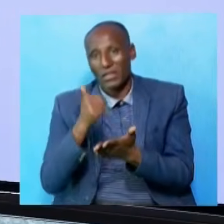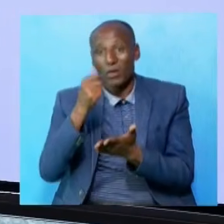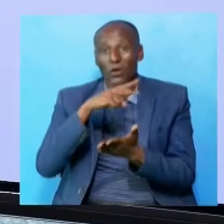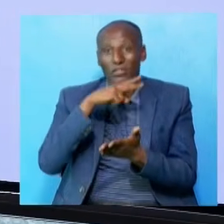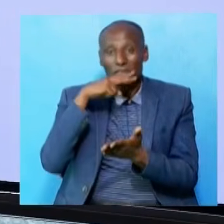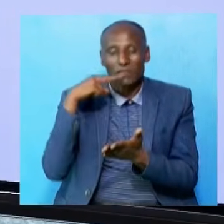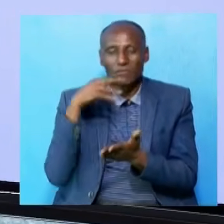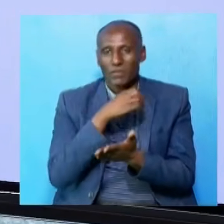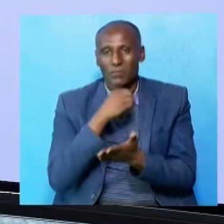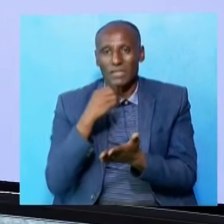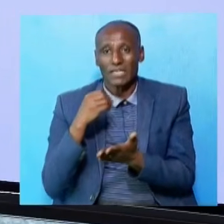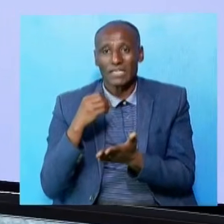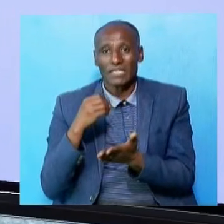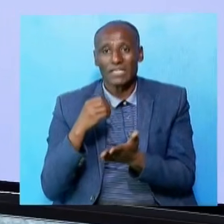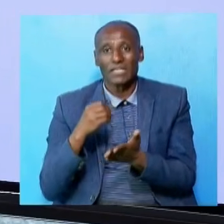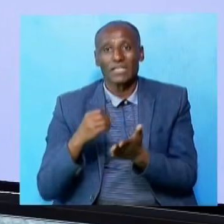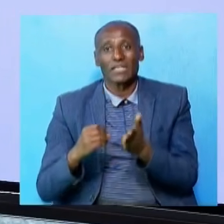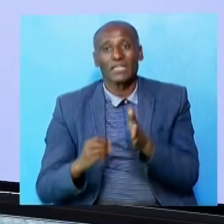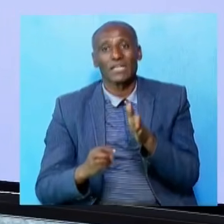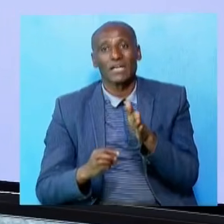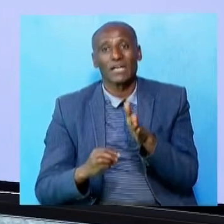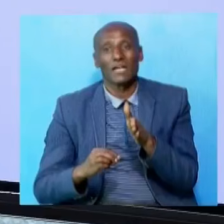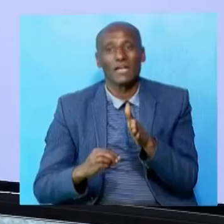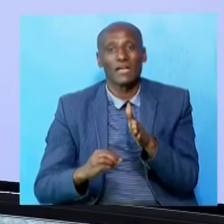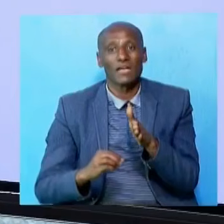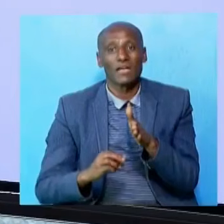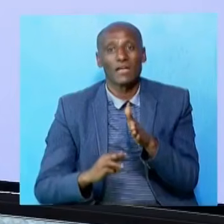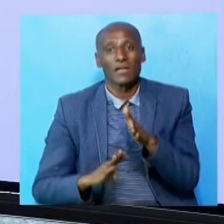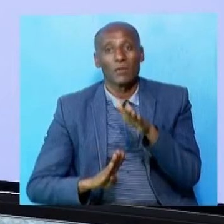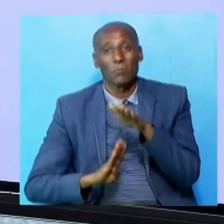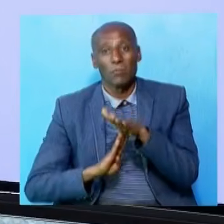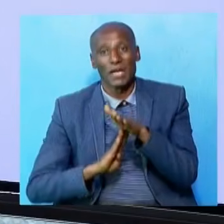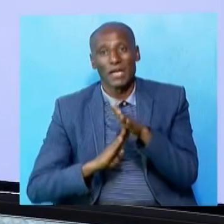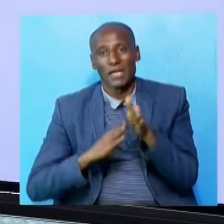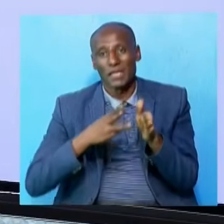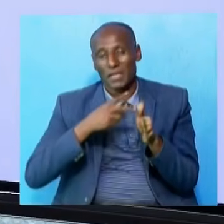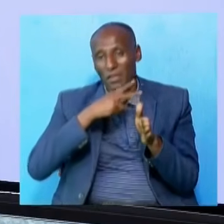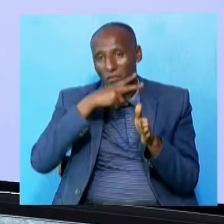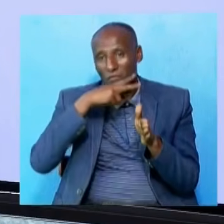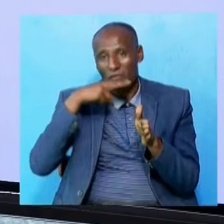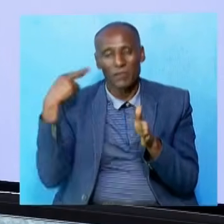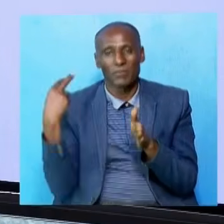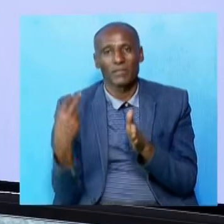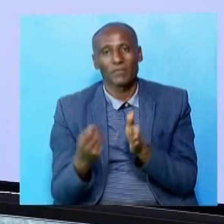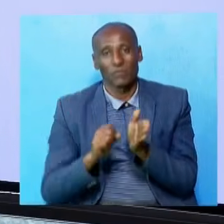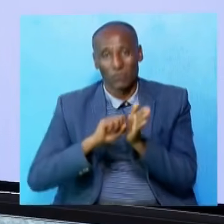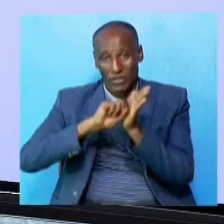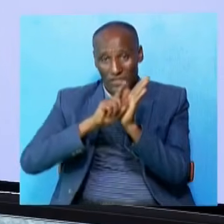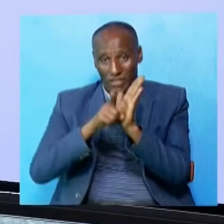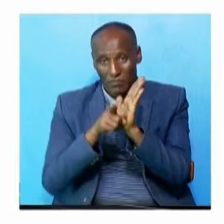verb. Now I will give you some practicing exercises. Let's do this. For example,